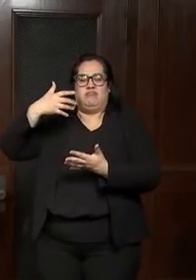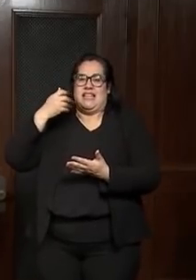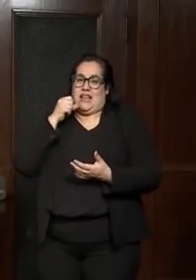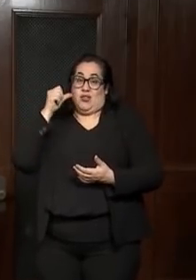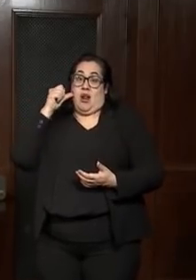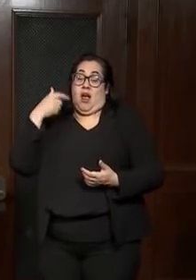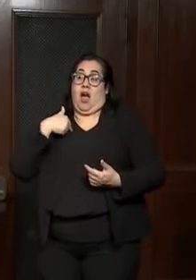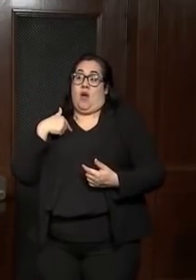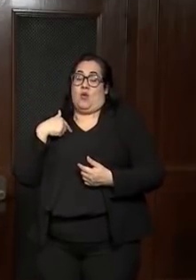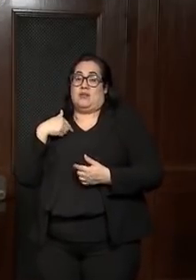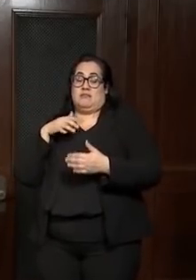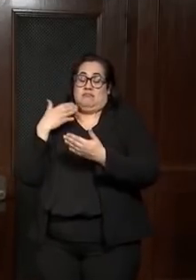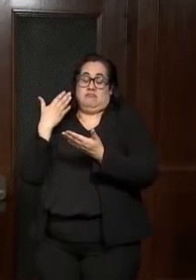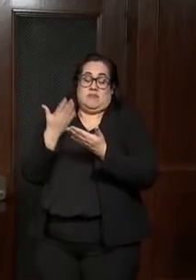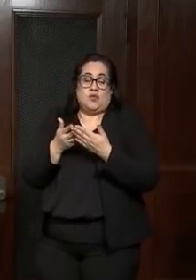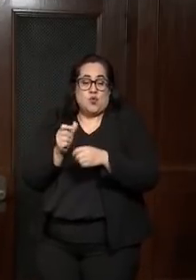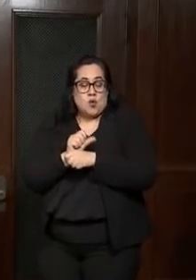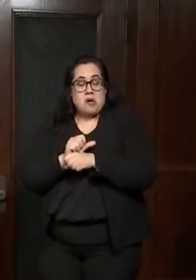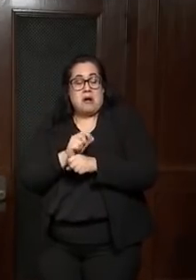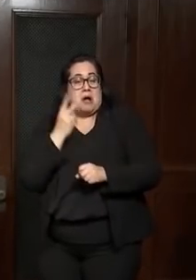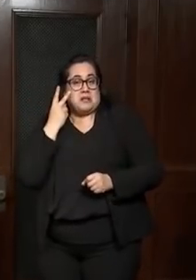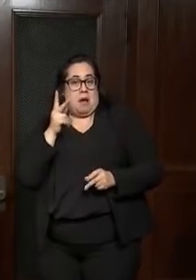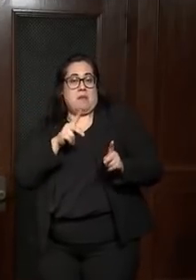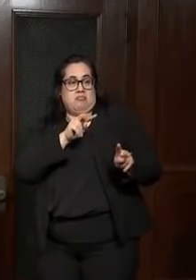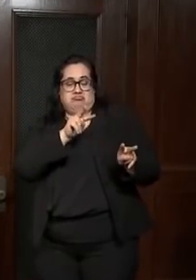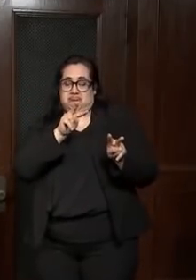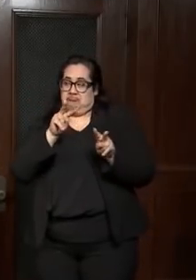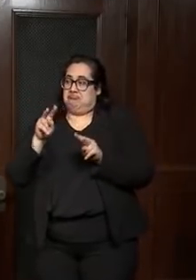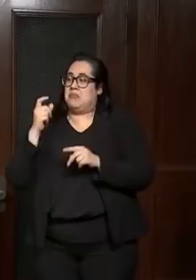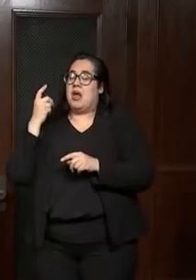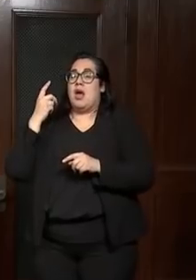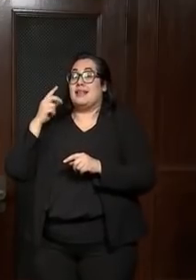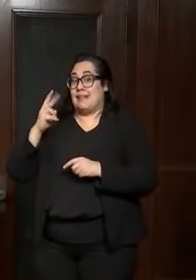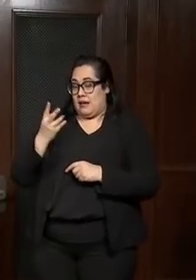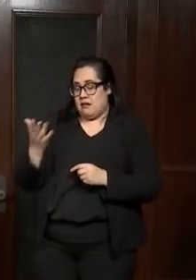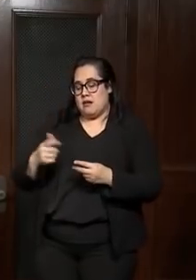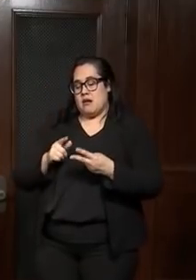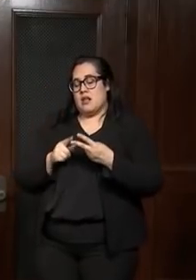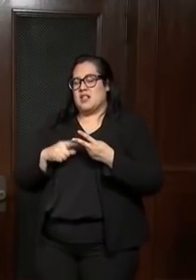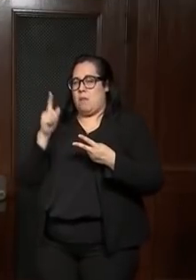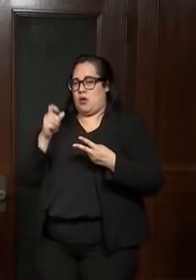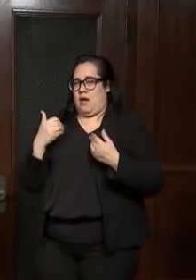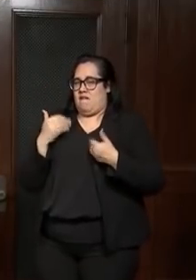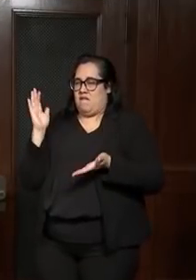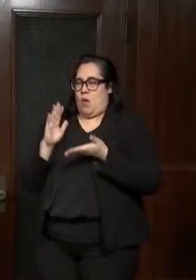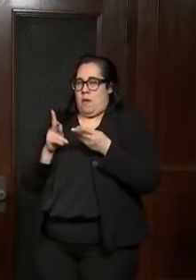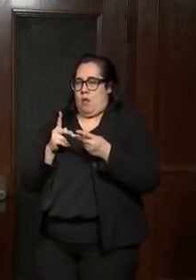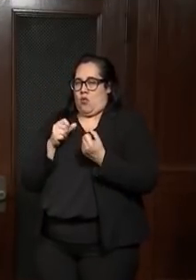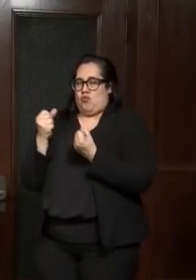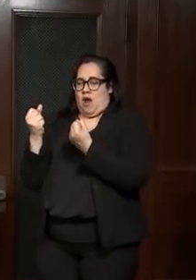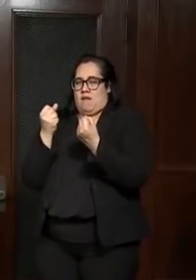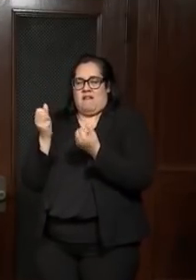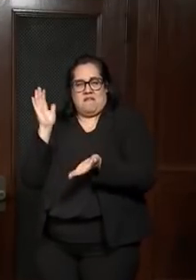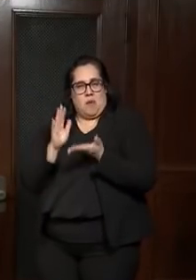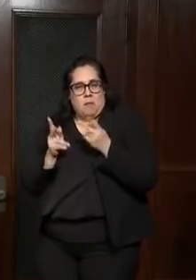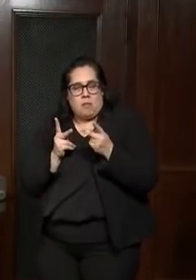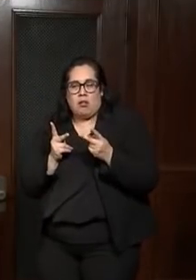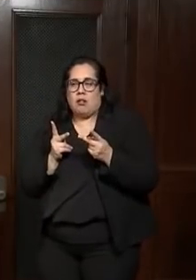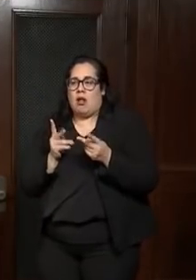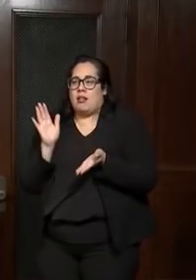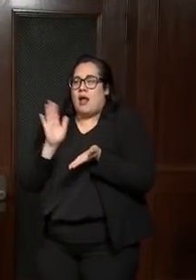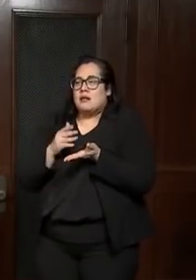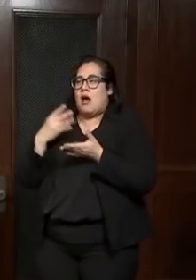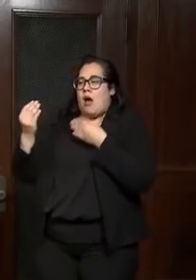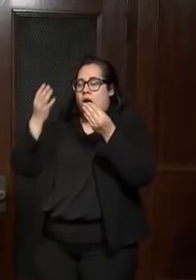was coming into work. And secondly, since there is supposed to be fewer people on the roads and fewer people out